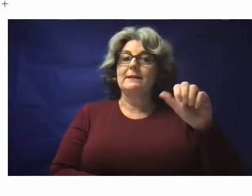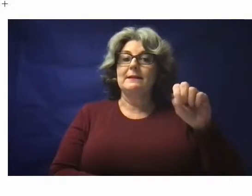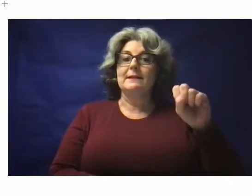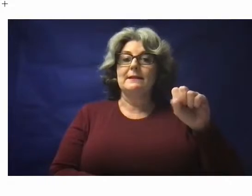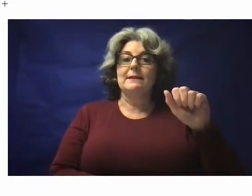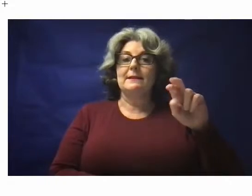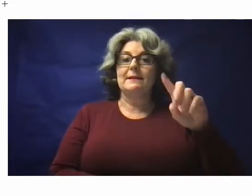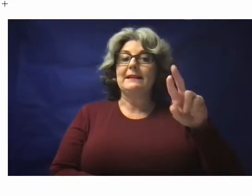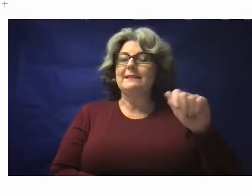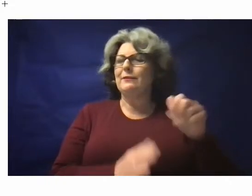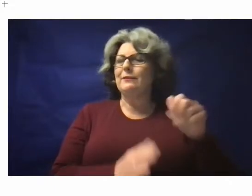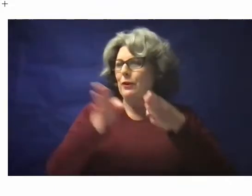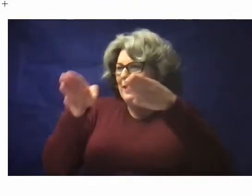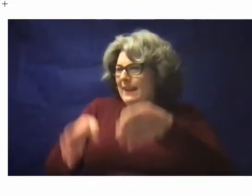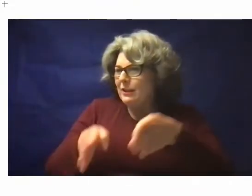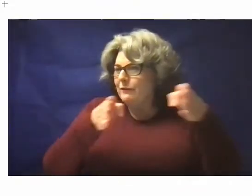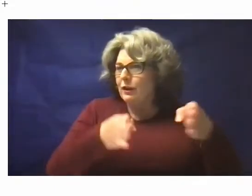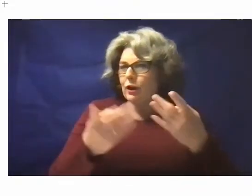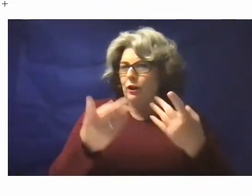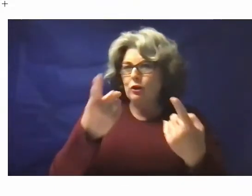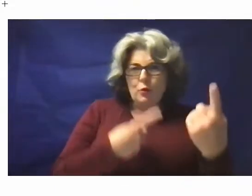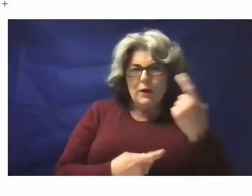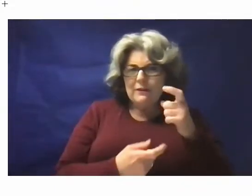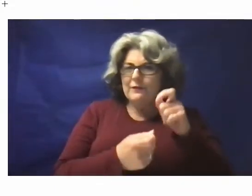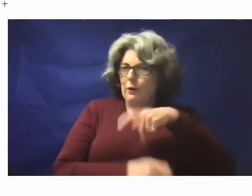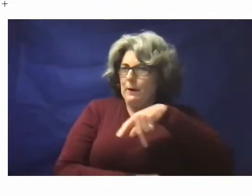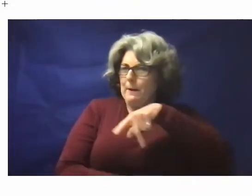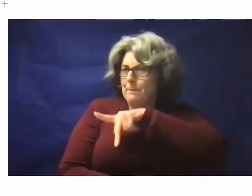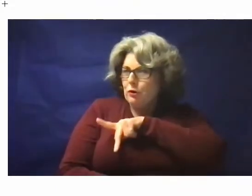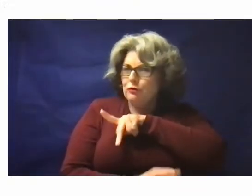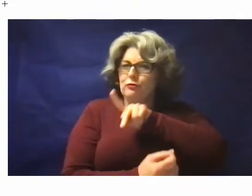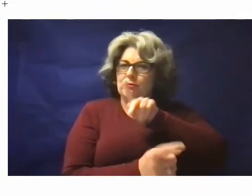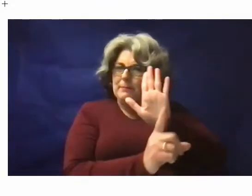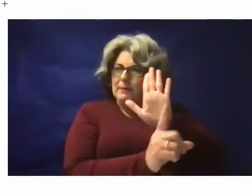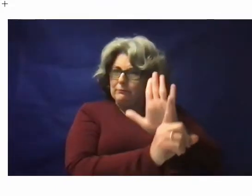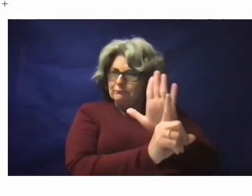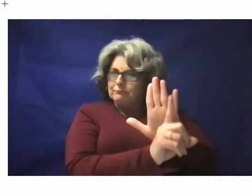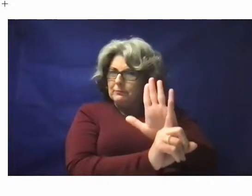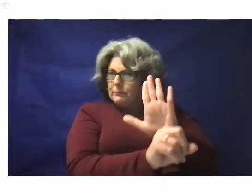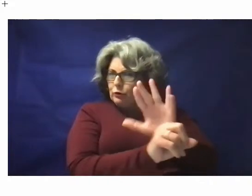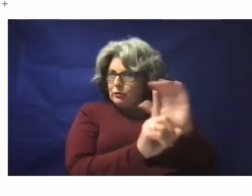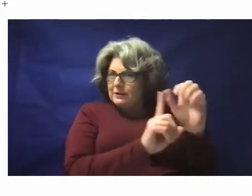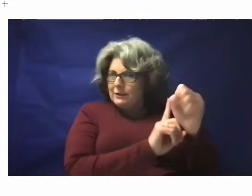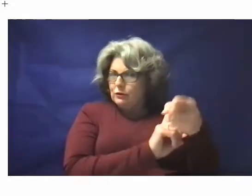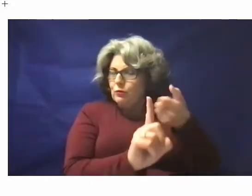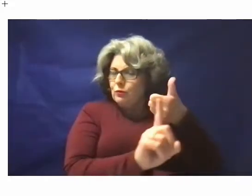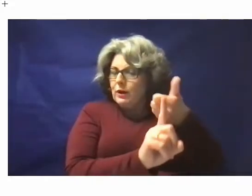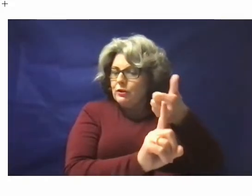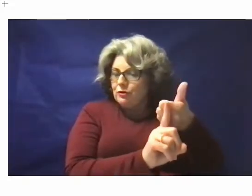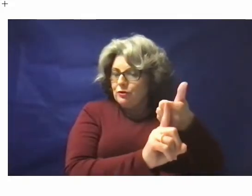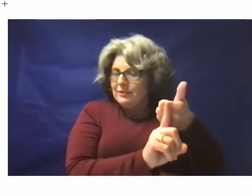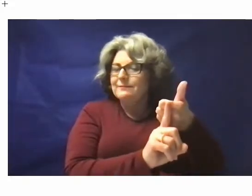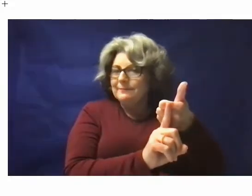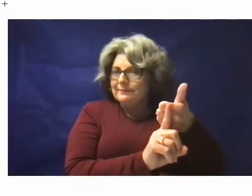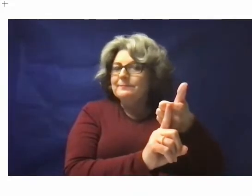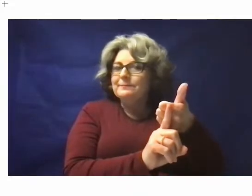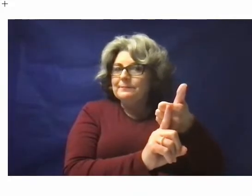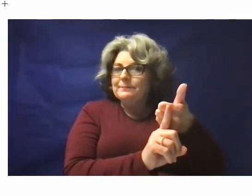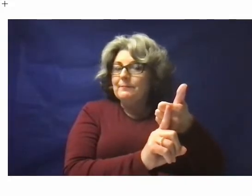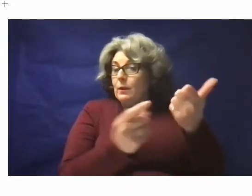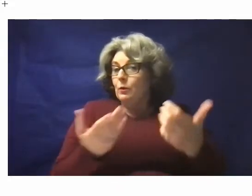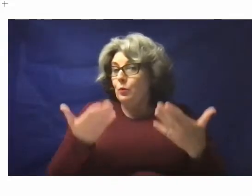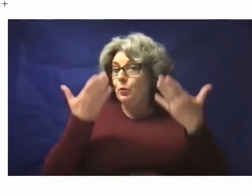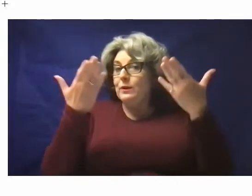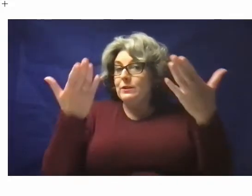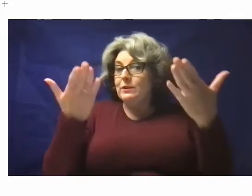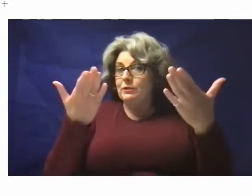so if you have a question that you think is very personal to yourself and to your situation, we do suggest that you hold on to